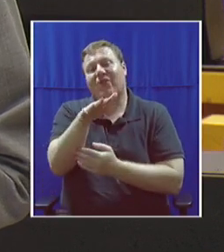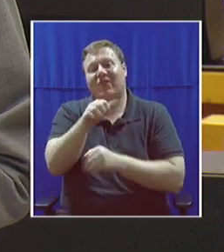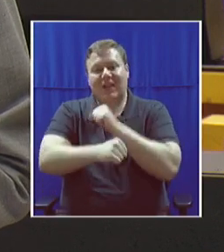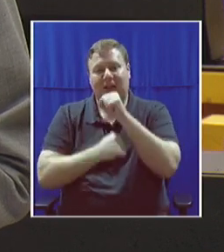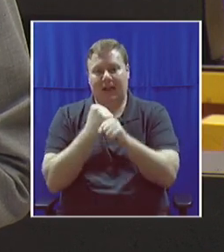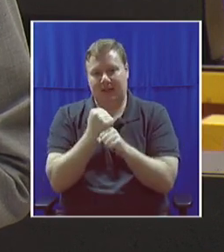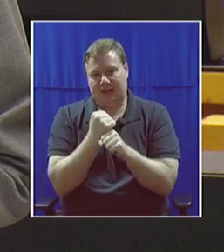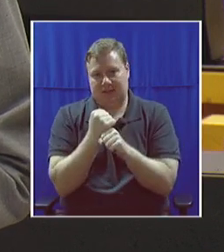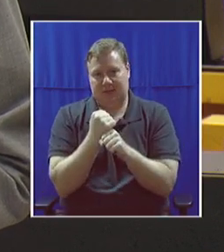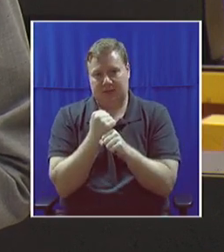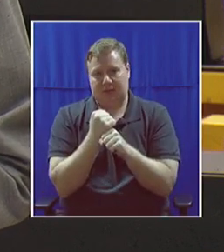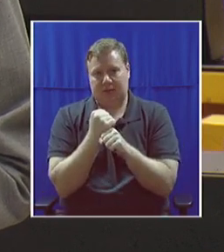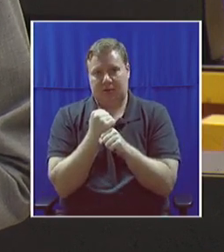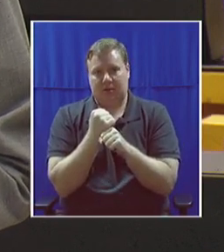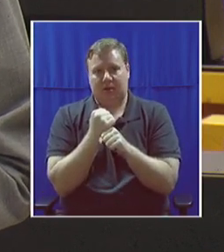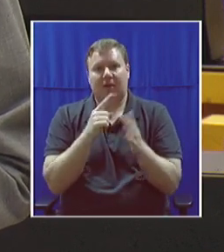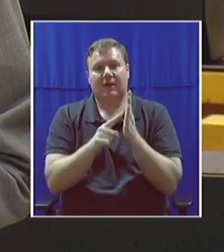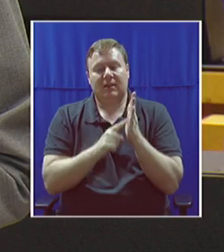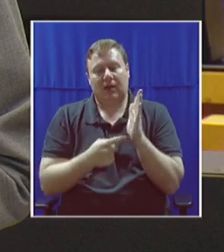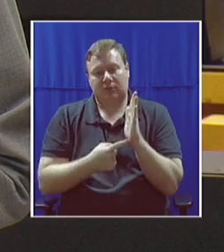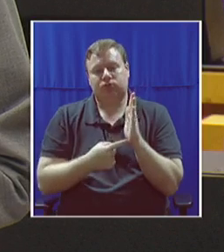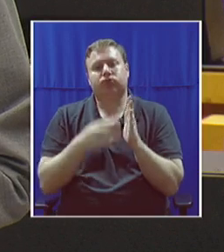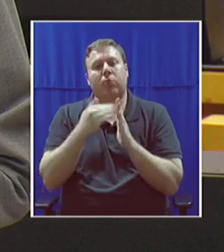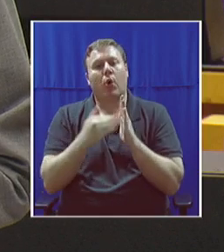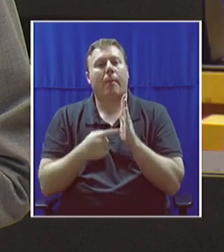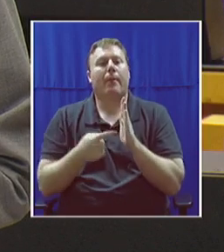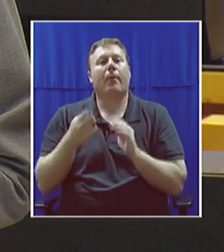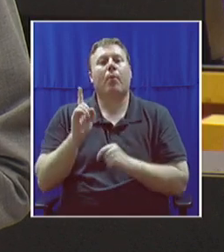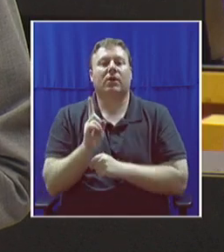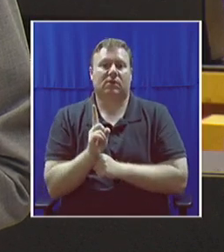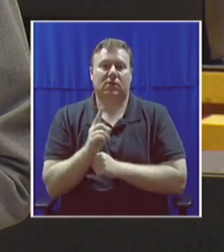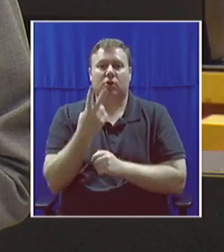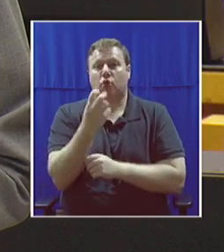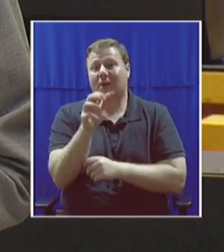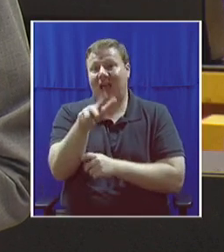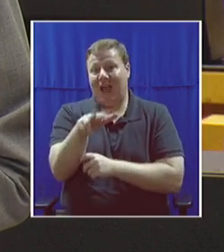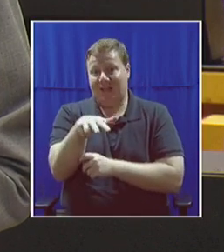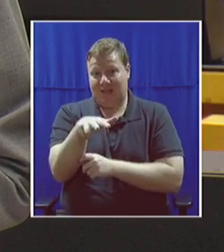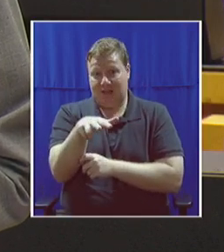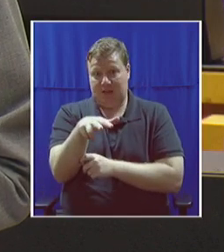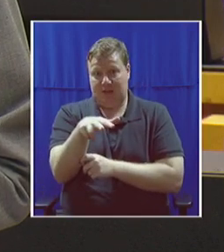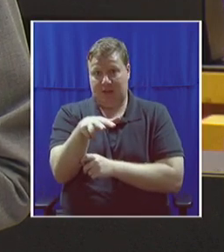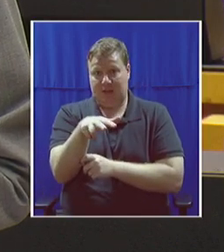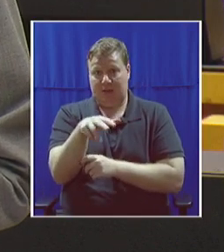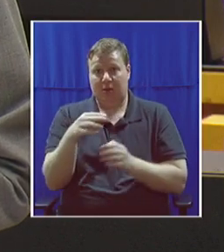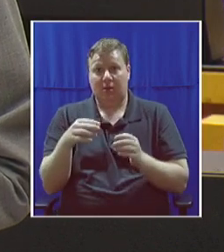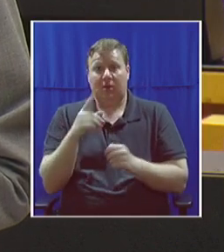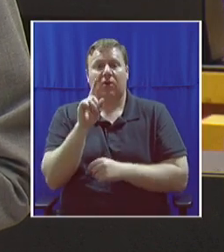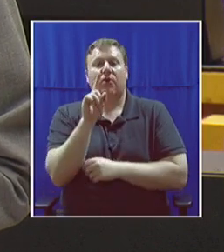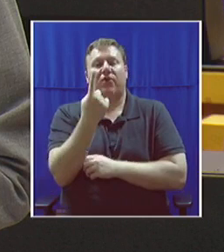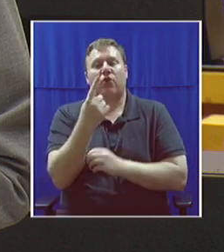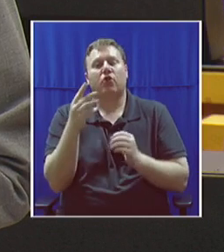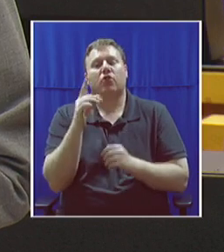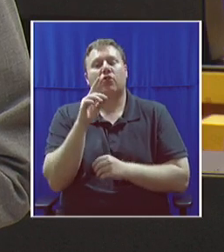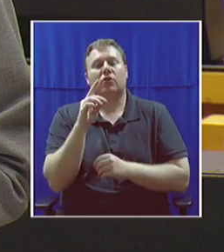details of this program are as follows in 2018 the department allocated the first 15-year small